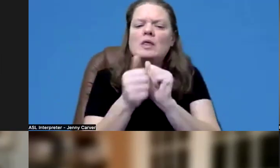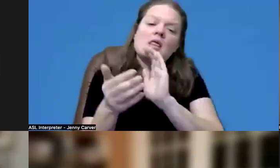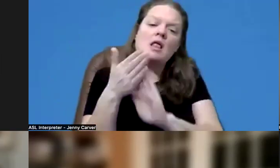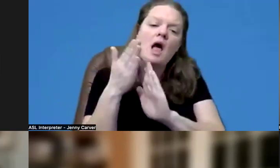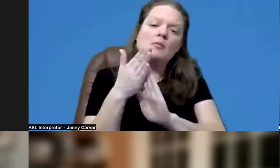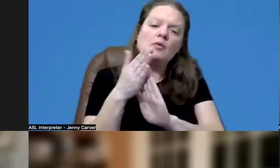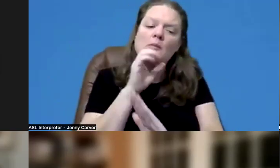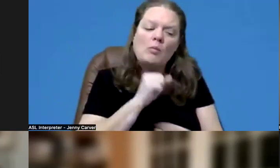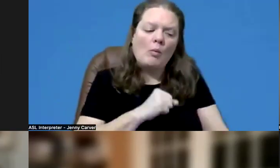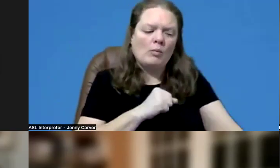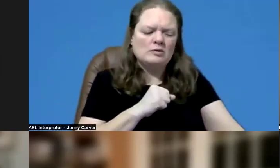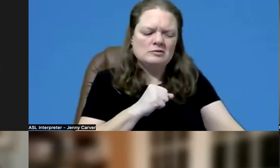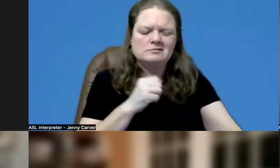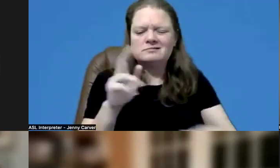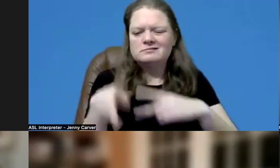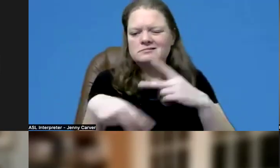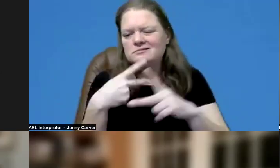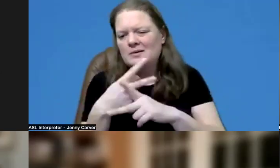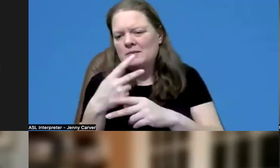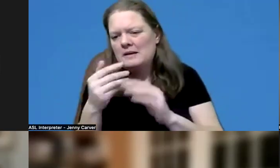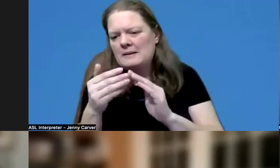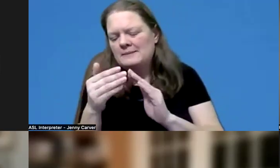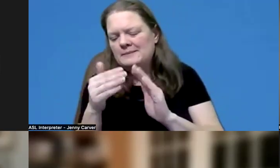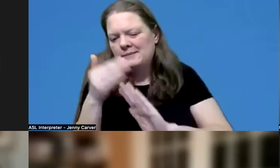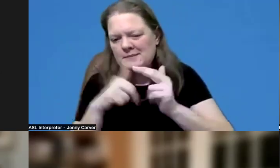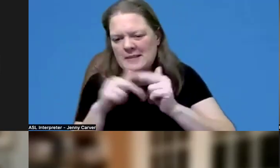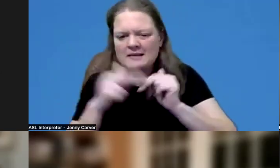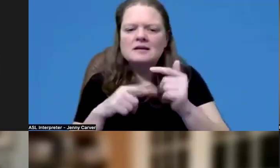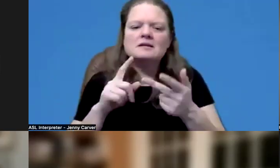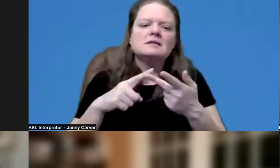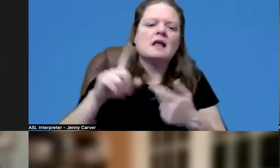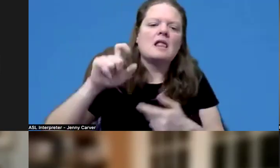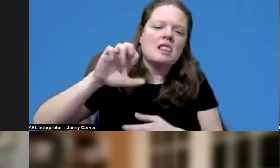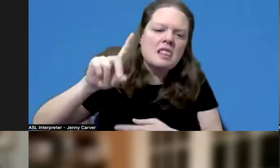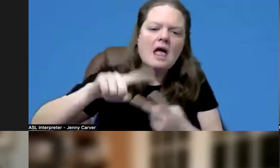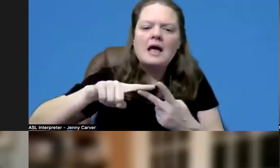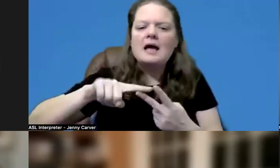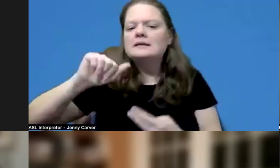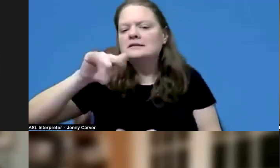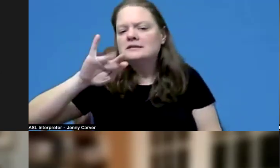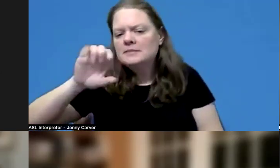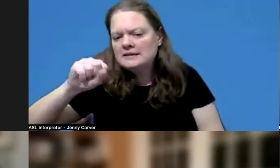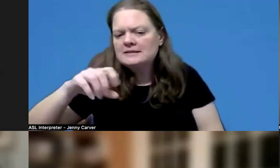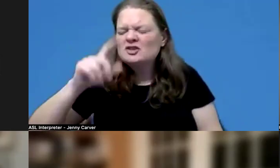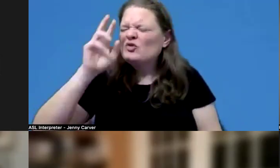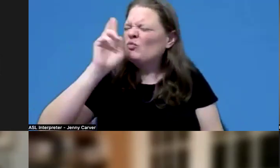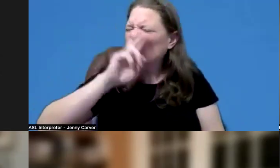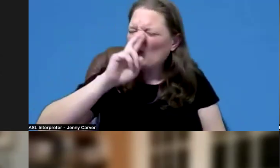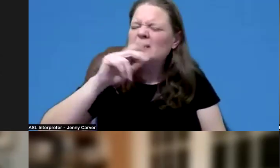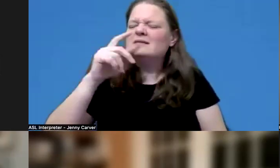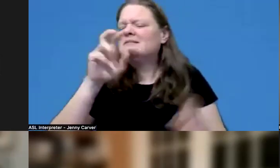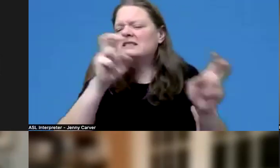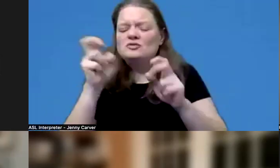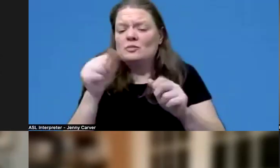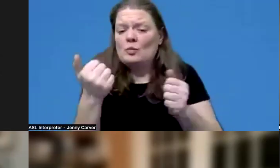an older building. They're asking about lead, asbestos, and any rodent issues. What, if anything, has been done in that